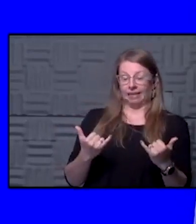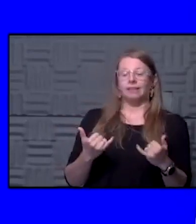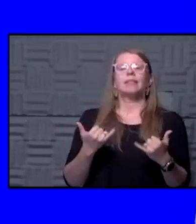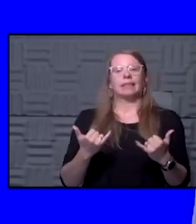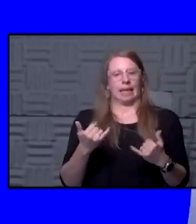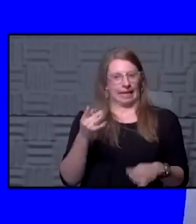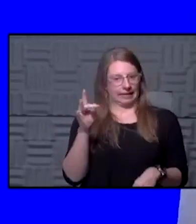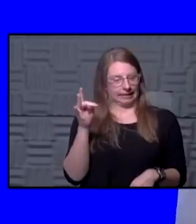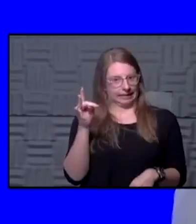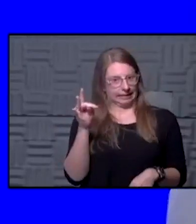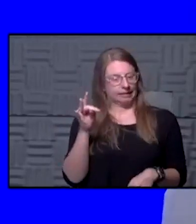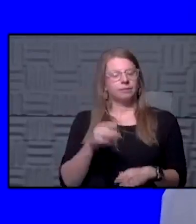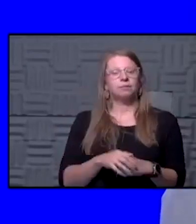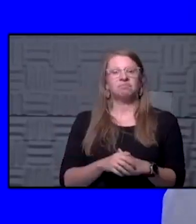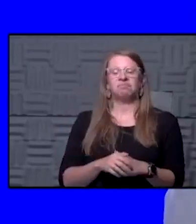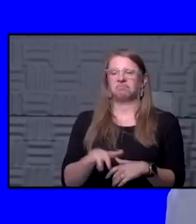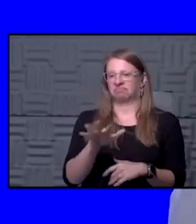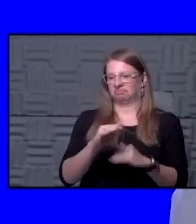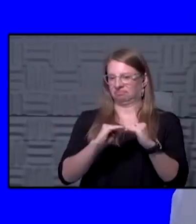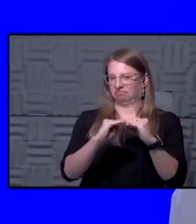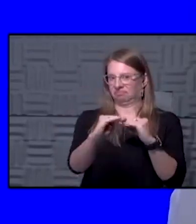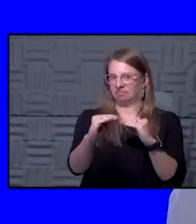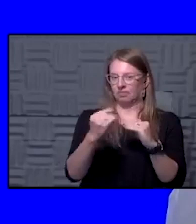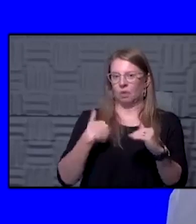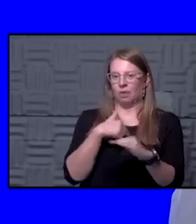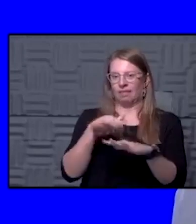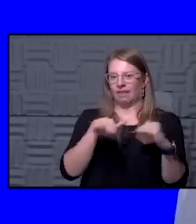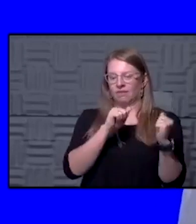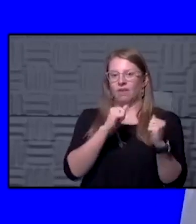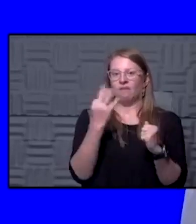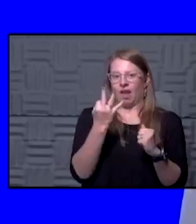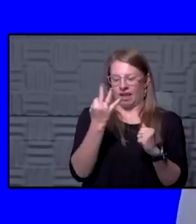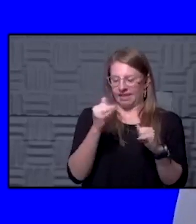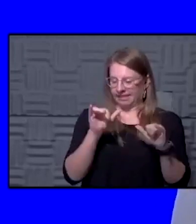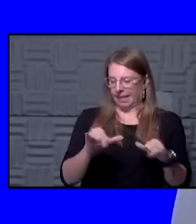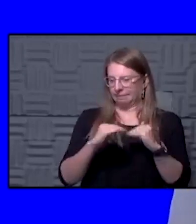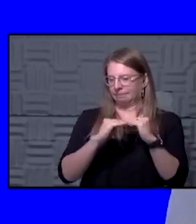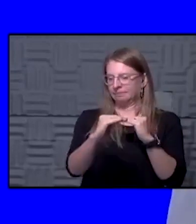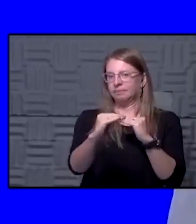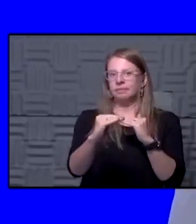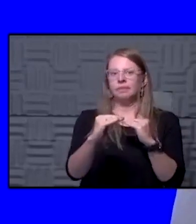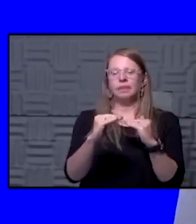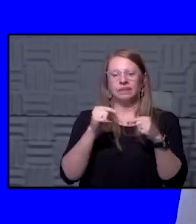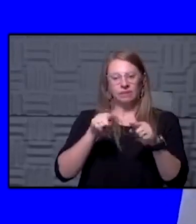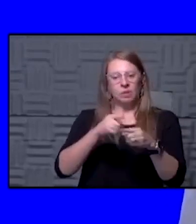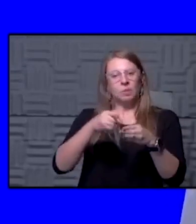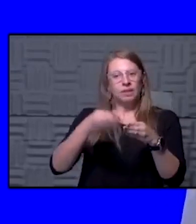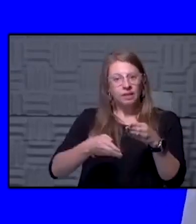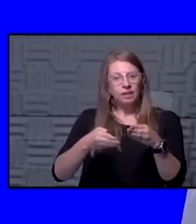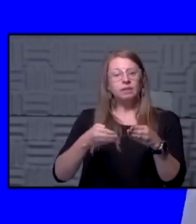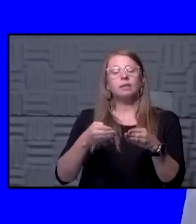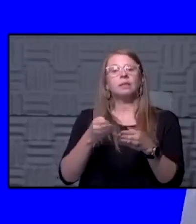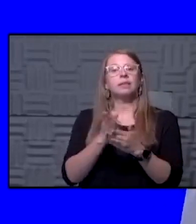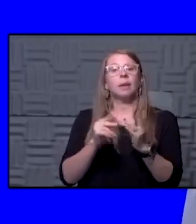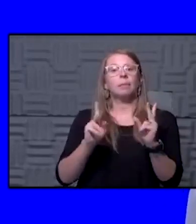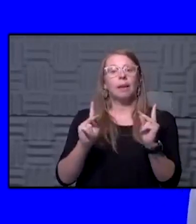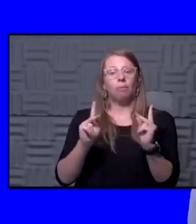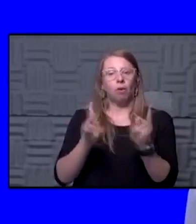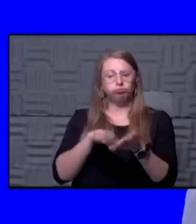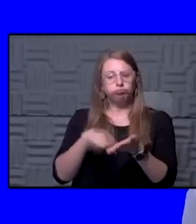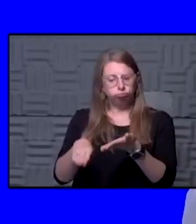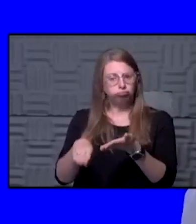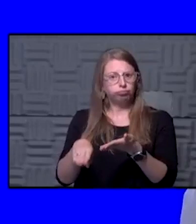is 18, so it's been about where it was when we left on Friday. Yeah. So throughout the weekend, we've had people who